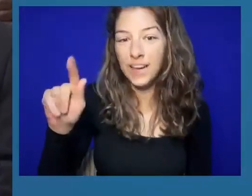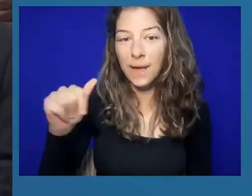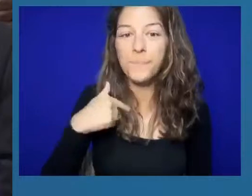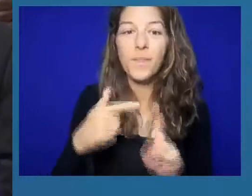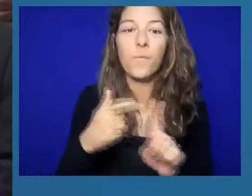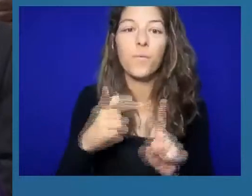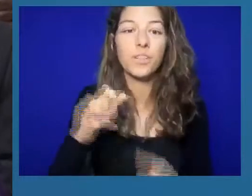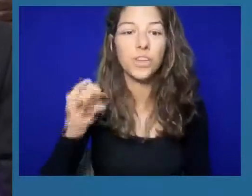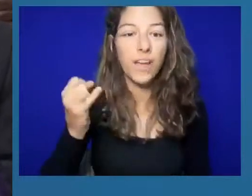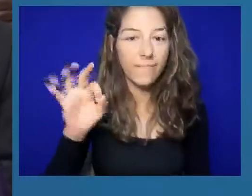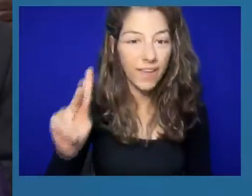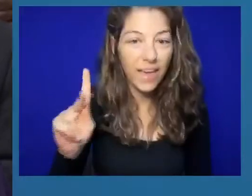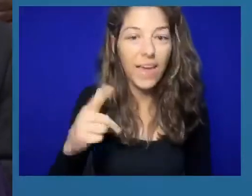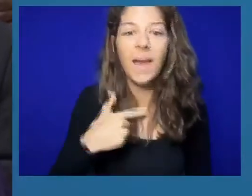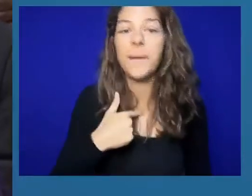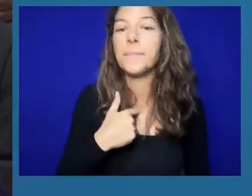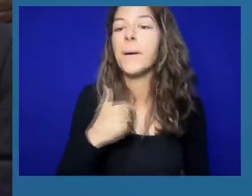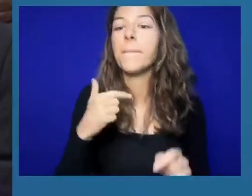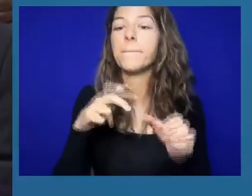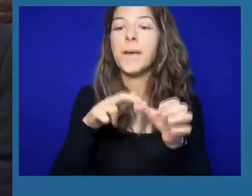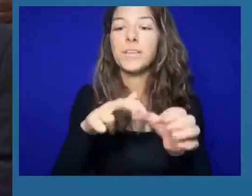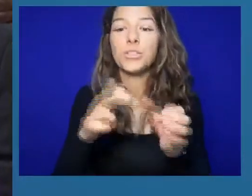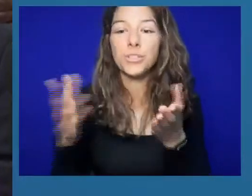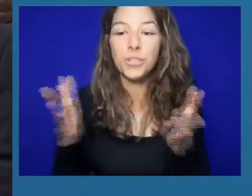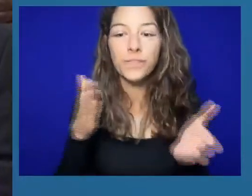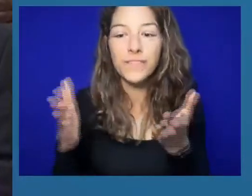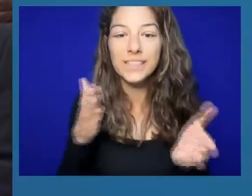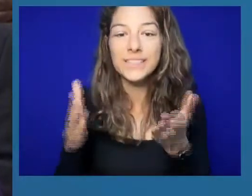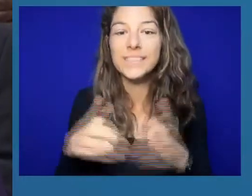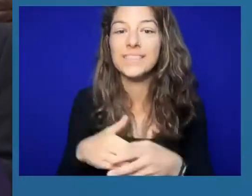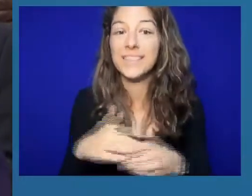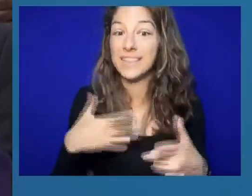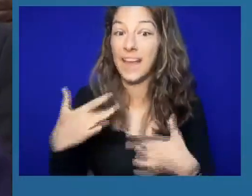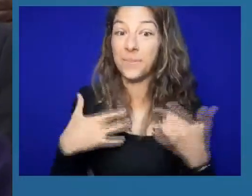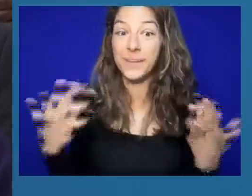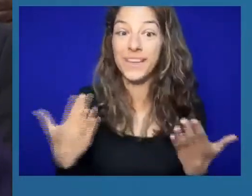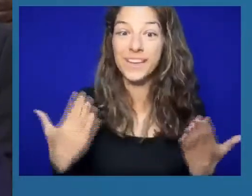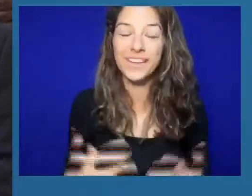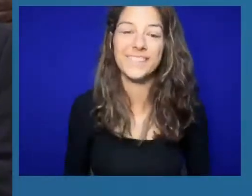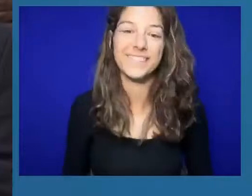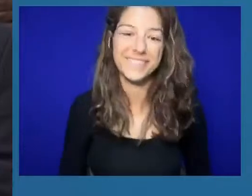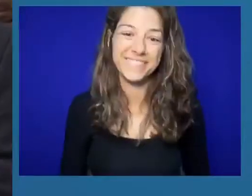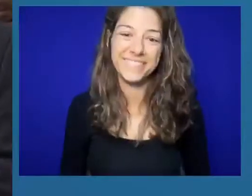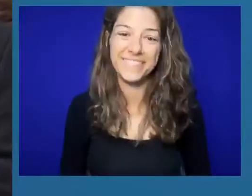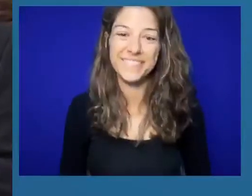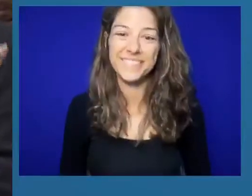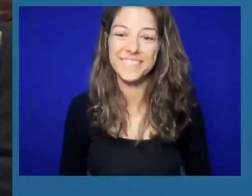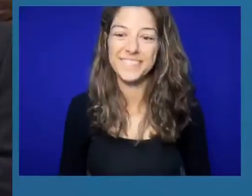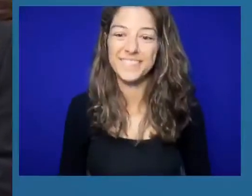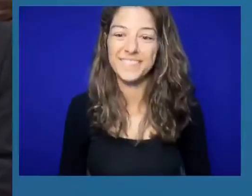I'm in passenger service, and I'm excited to be here. Thank you.